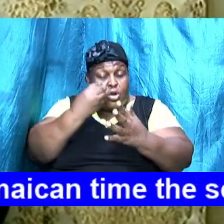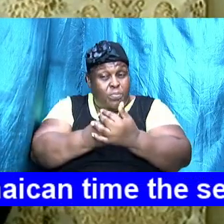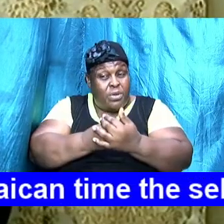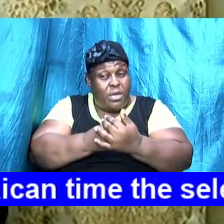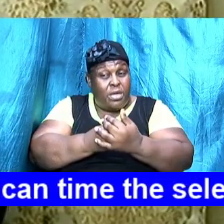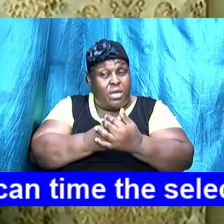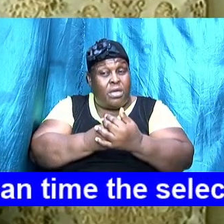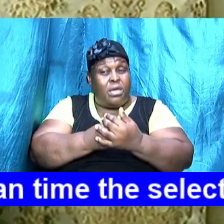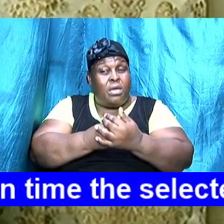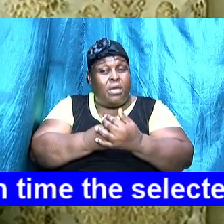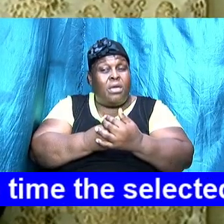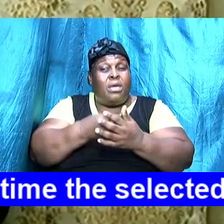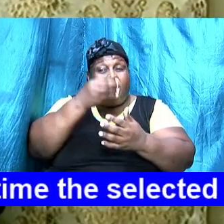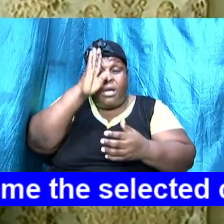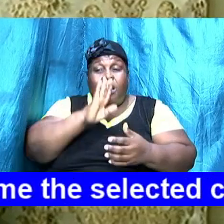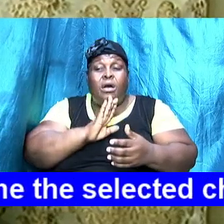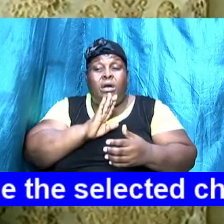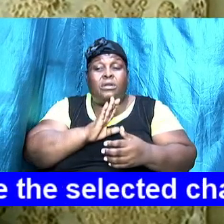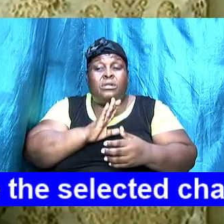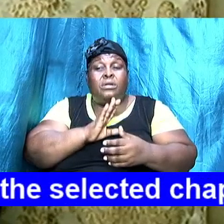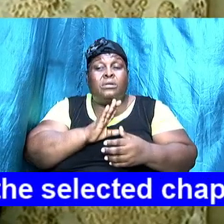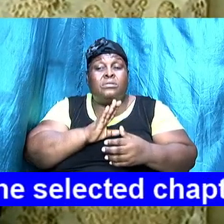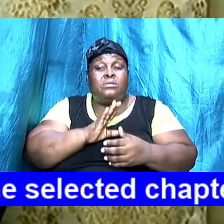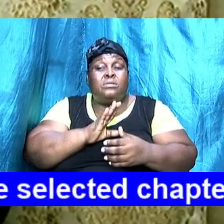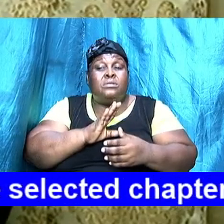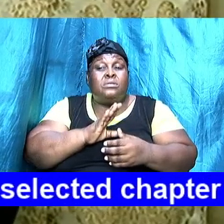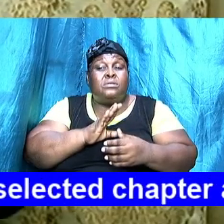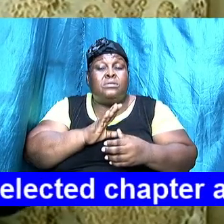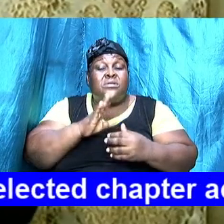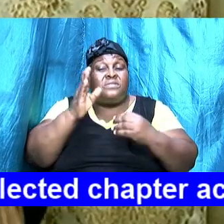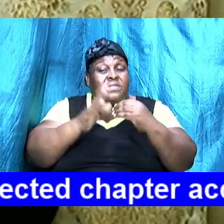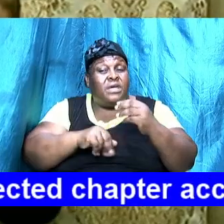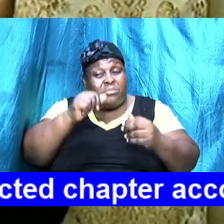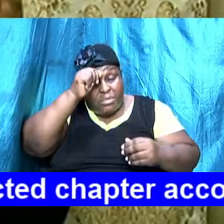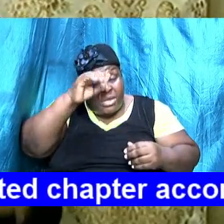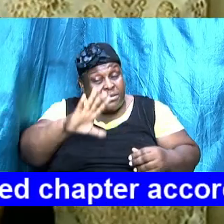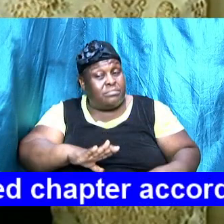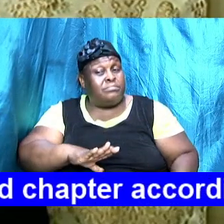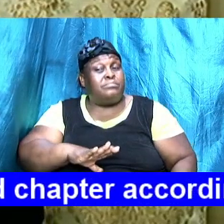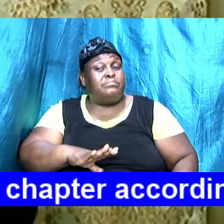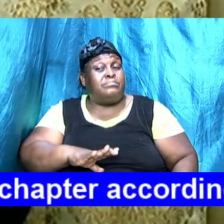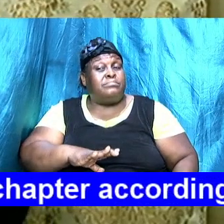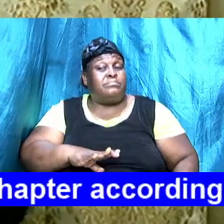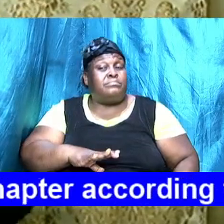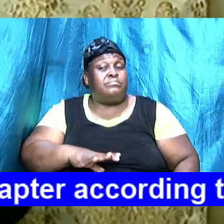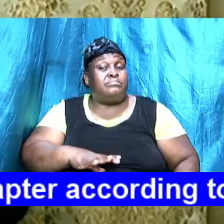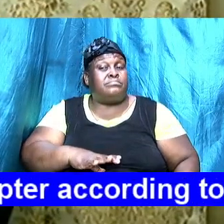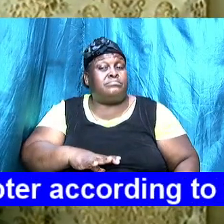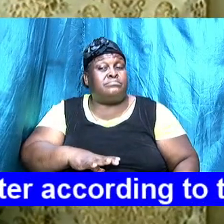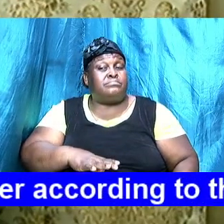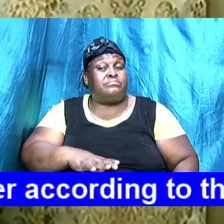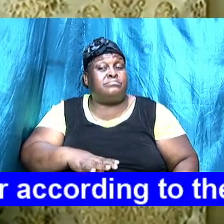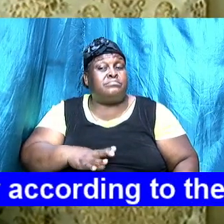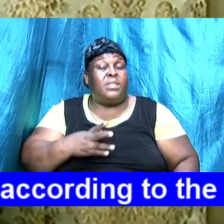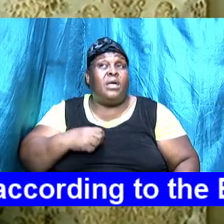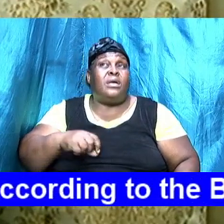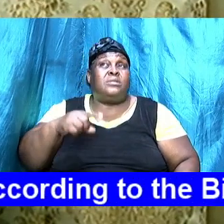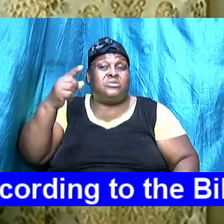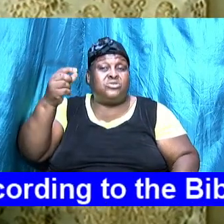you know the words of God, if you know what God is saying, if you know where he's leading and where he's directing. And his word